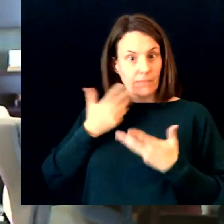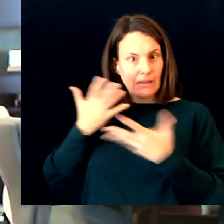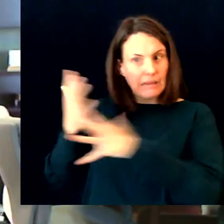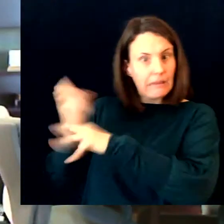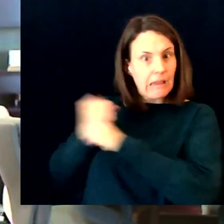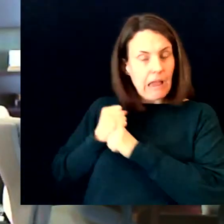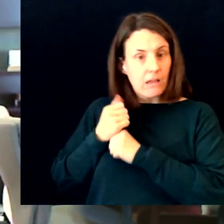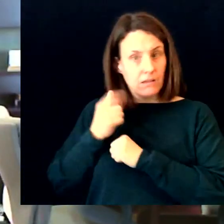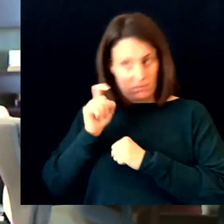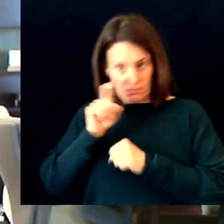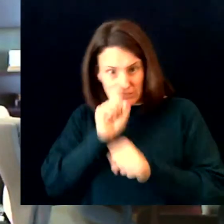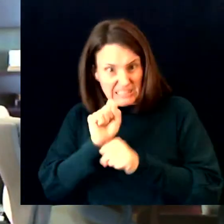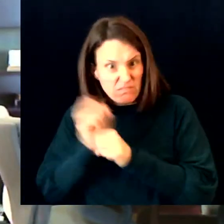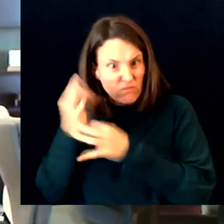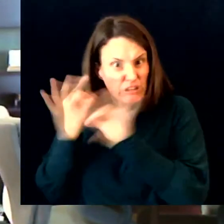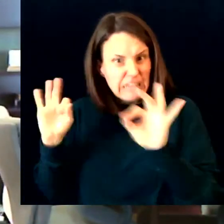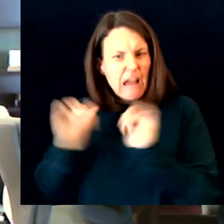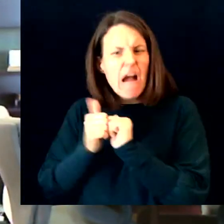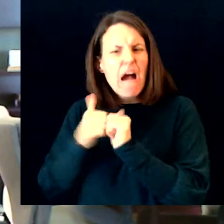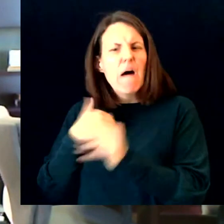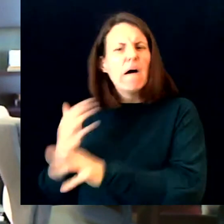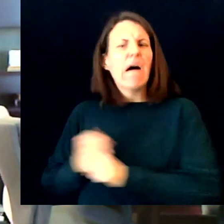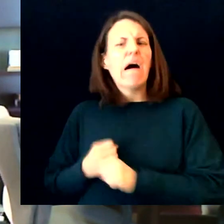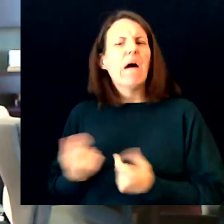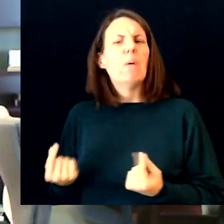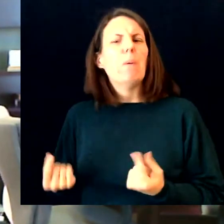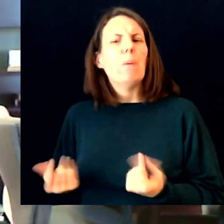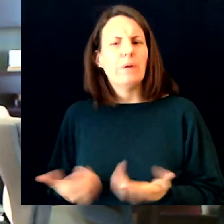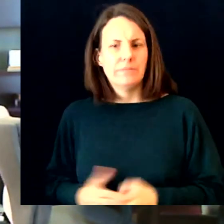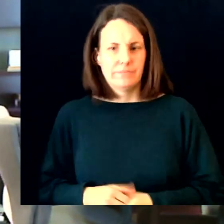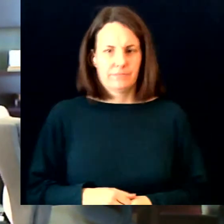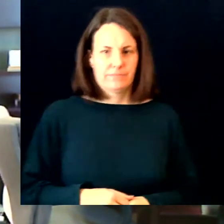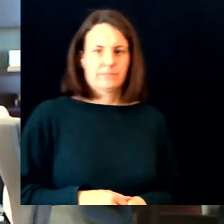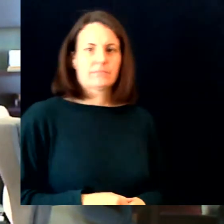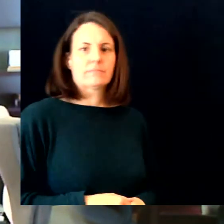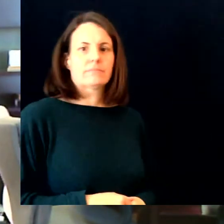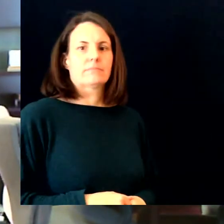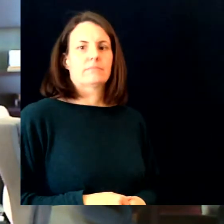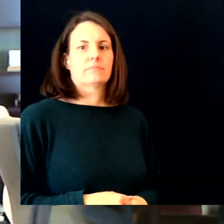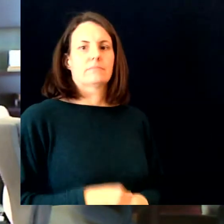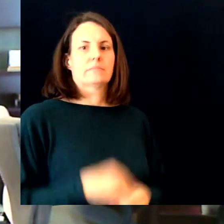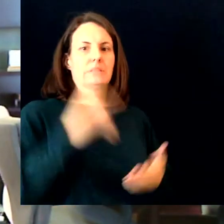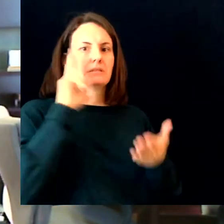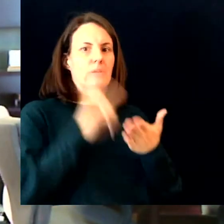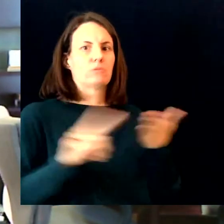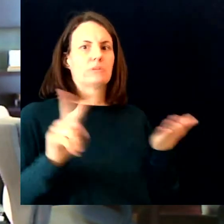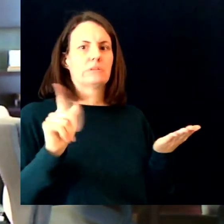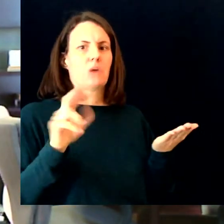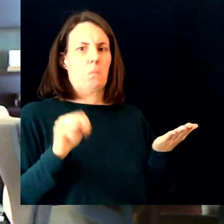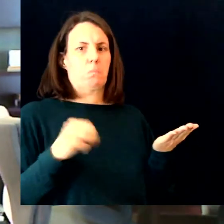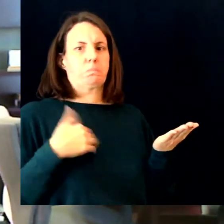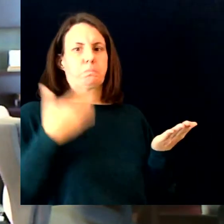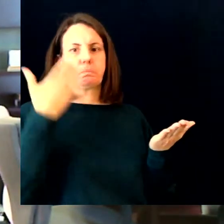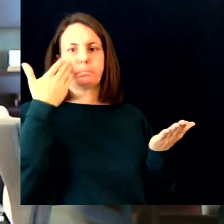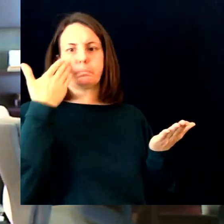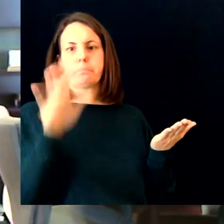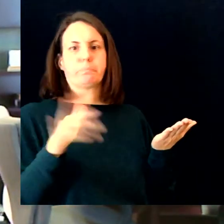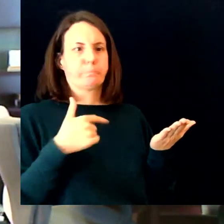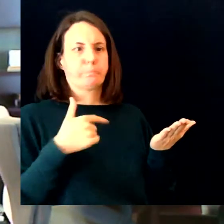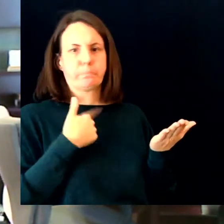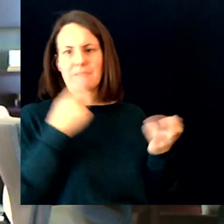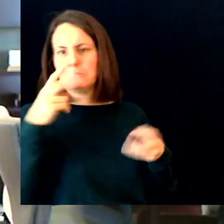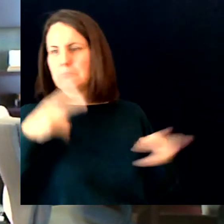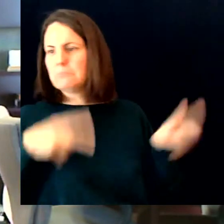happy to consult with our Office of Inspector General and our Office of Legal Counsel, as well as our partners at the Department